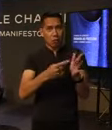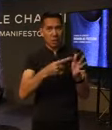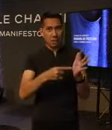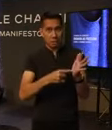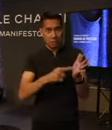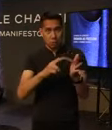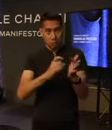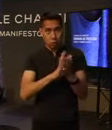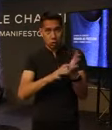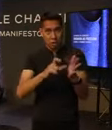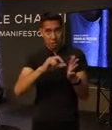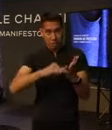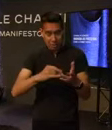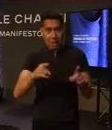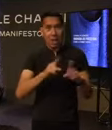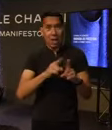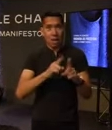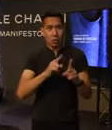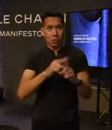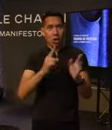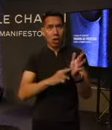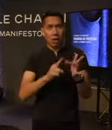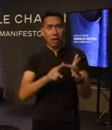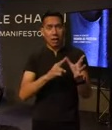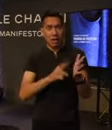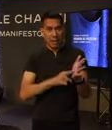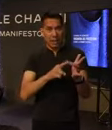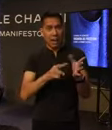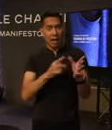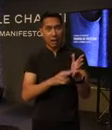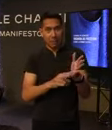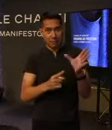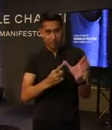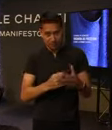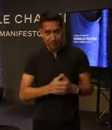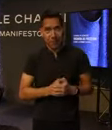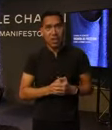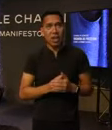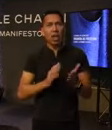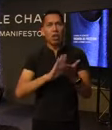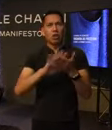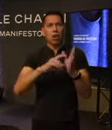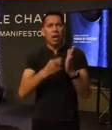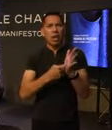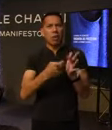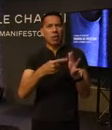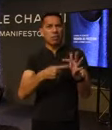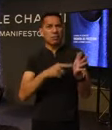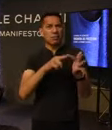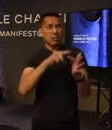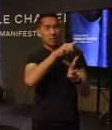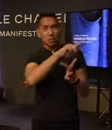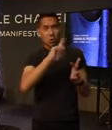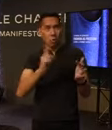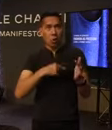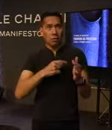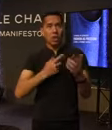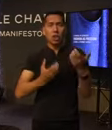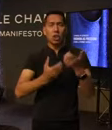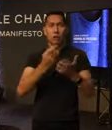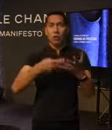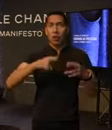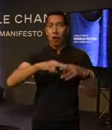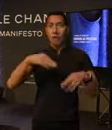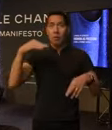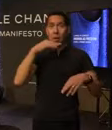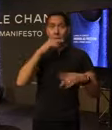Grace Pomazan. Dr. Harriette Richards is a research associate in the School of Culture and Communication at the University of